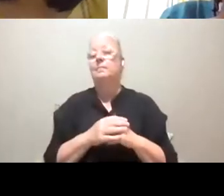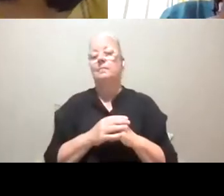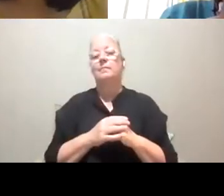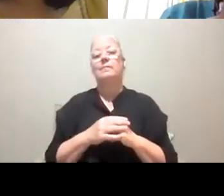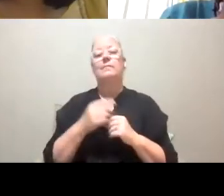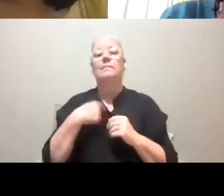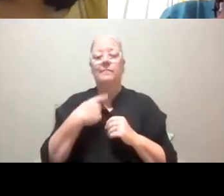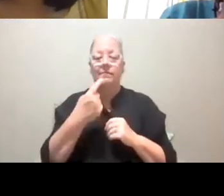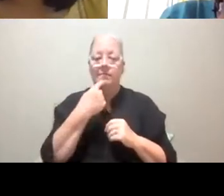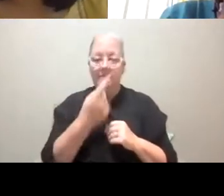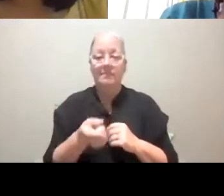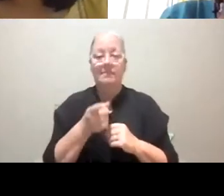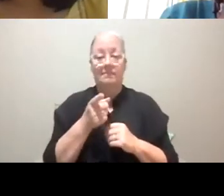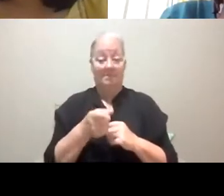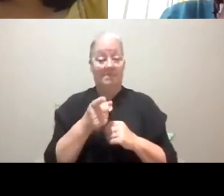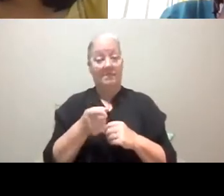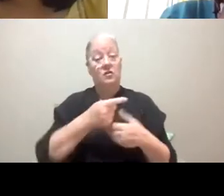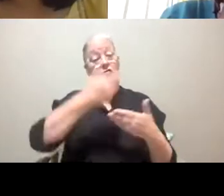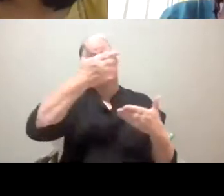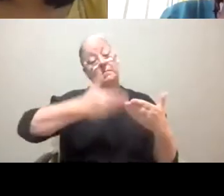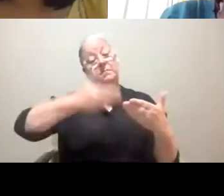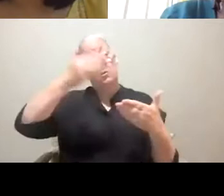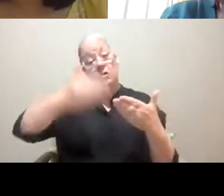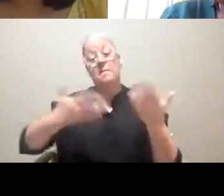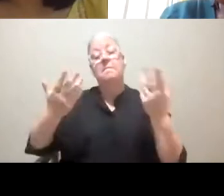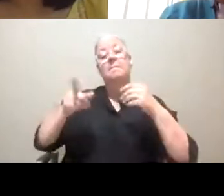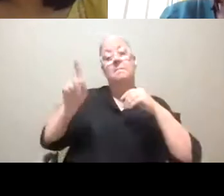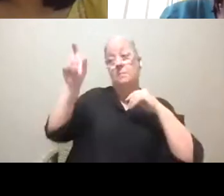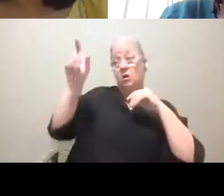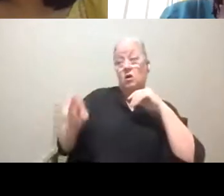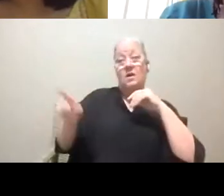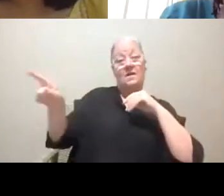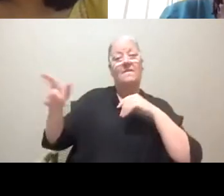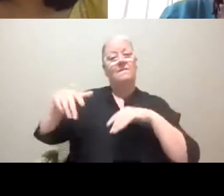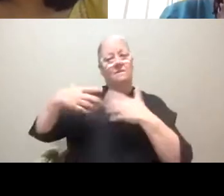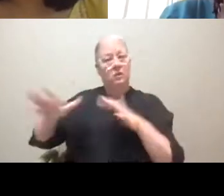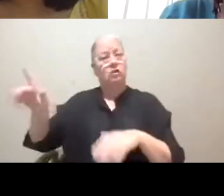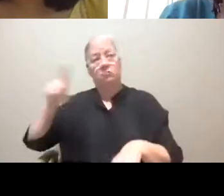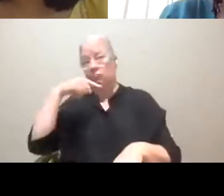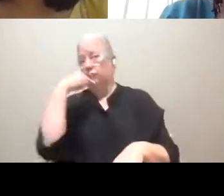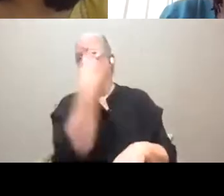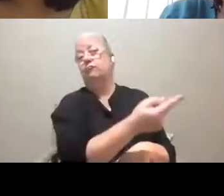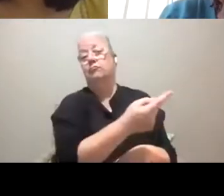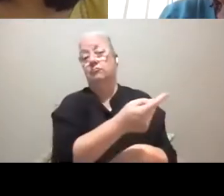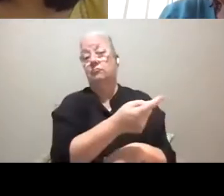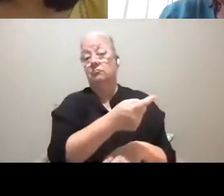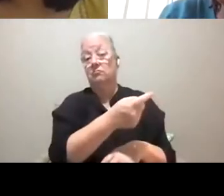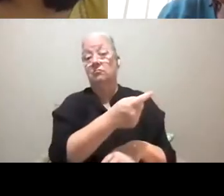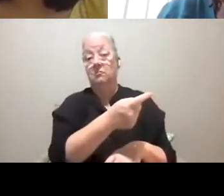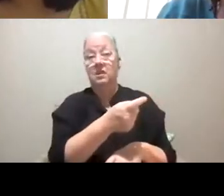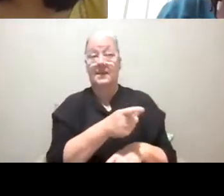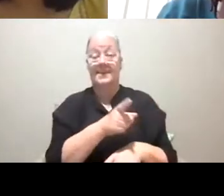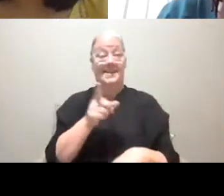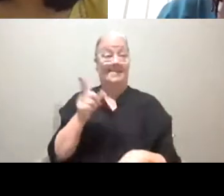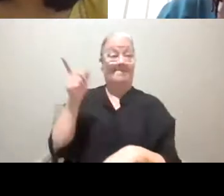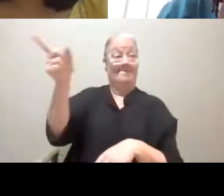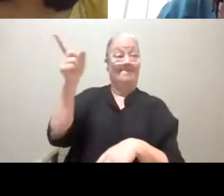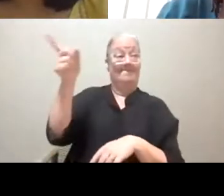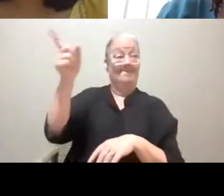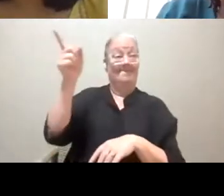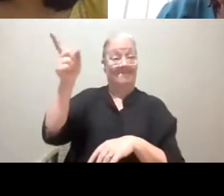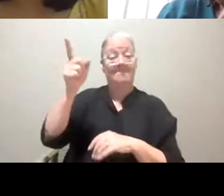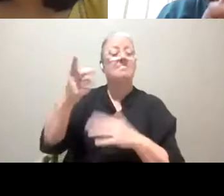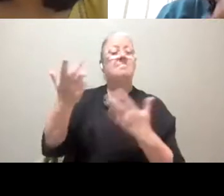the reporting, once a person with disability has reported, it is encouraged that during reporting and when a case is